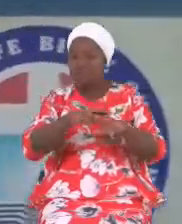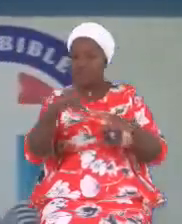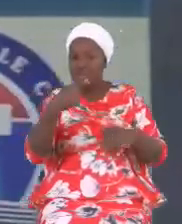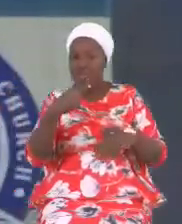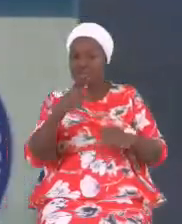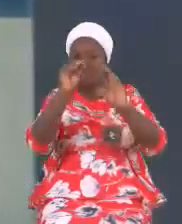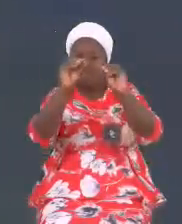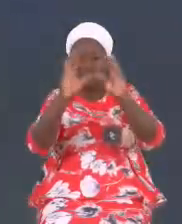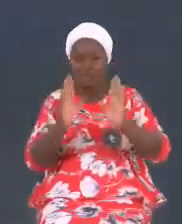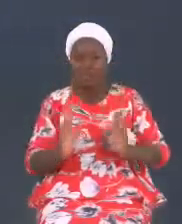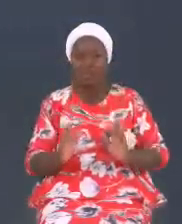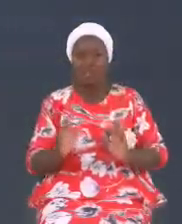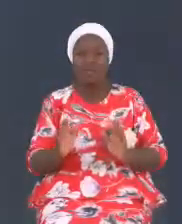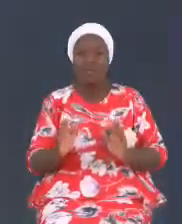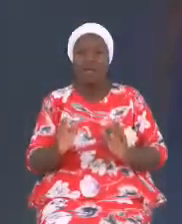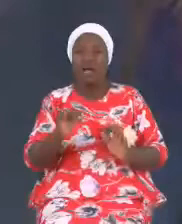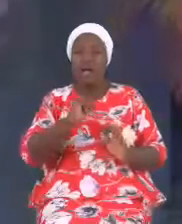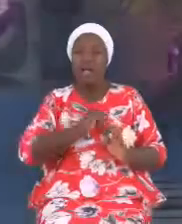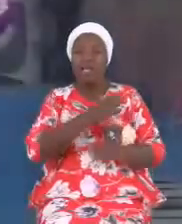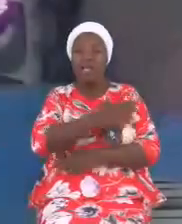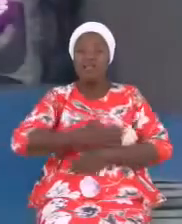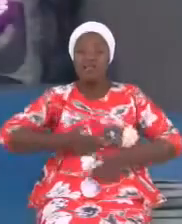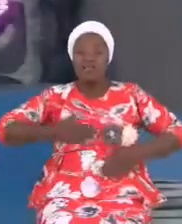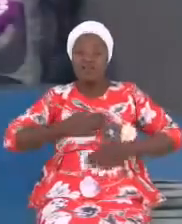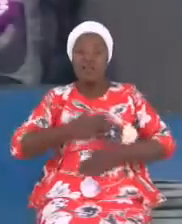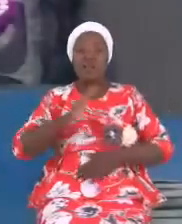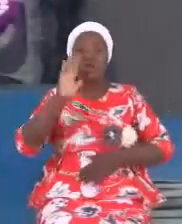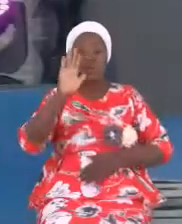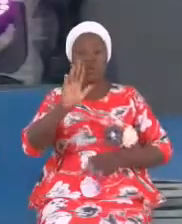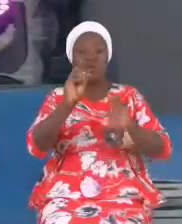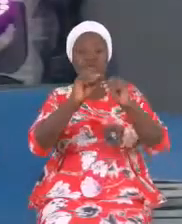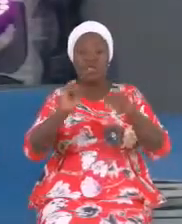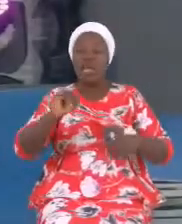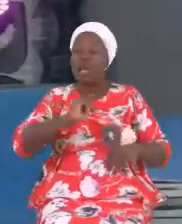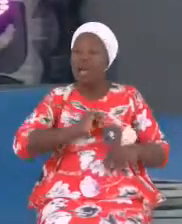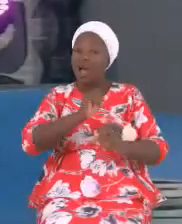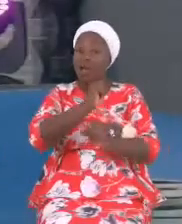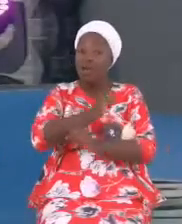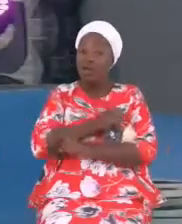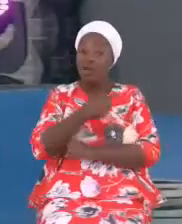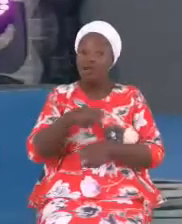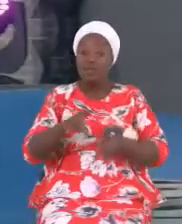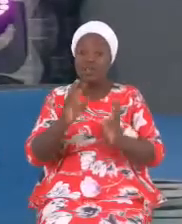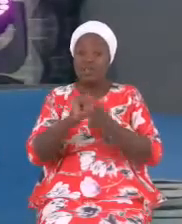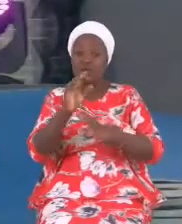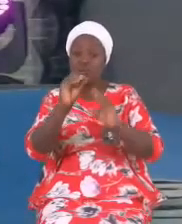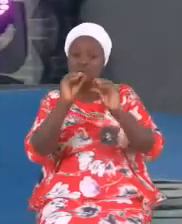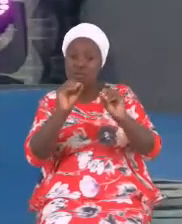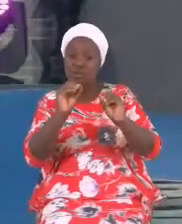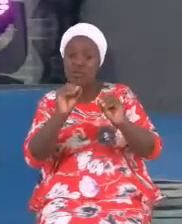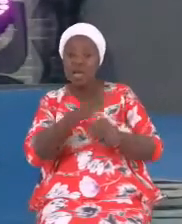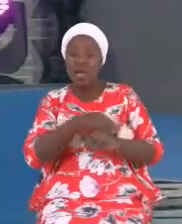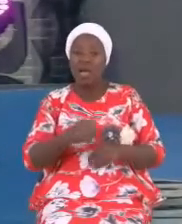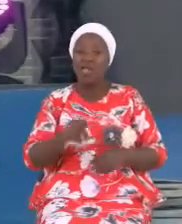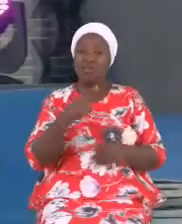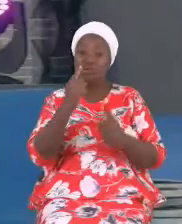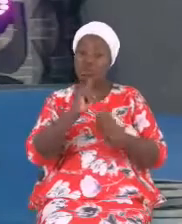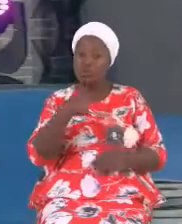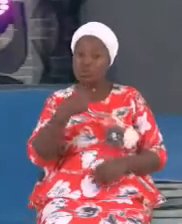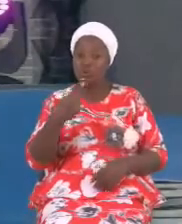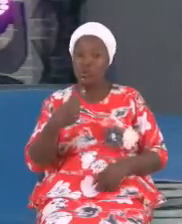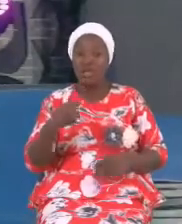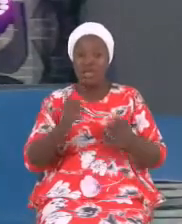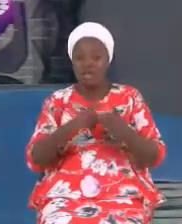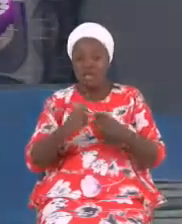teacher, I enjoy your teaching. I love the way you talk and the way you teach and train. I want to come and live in